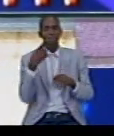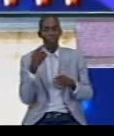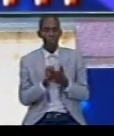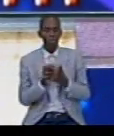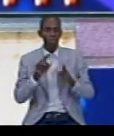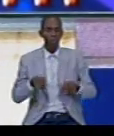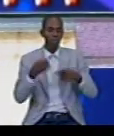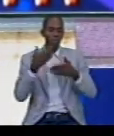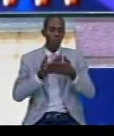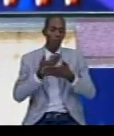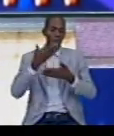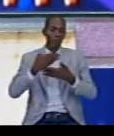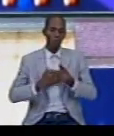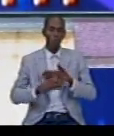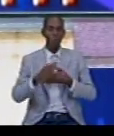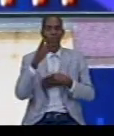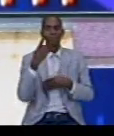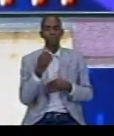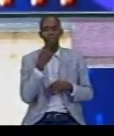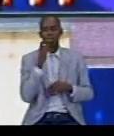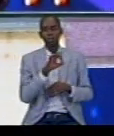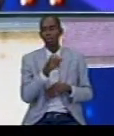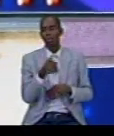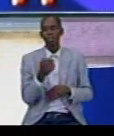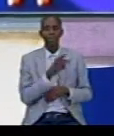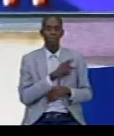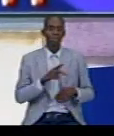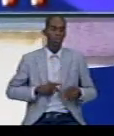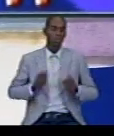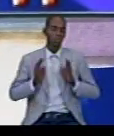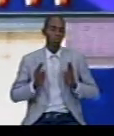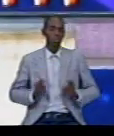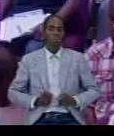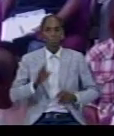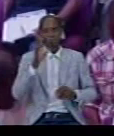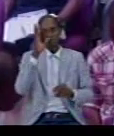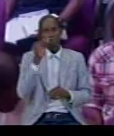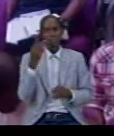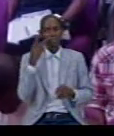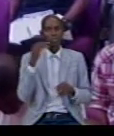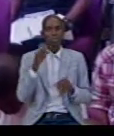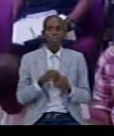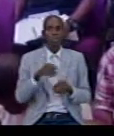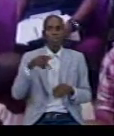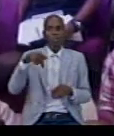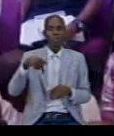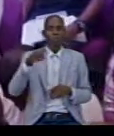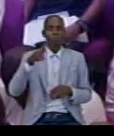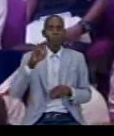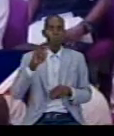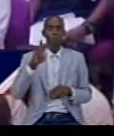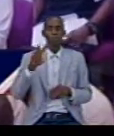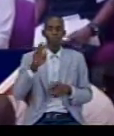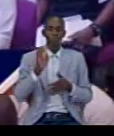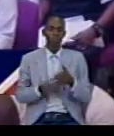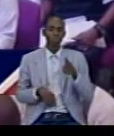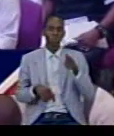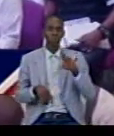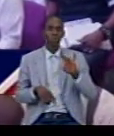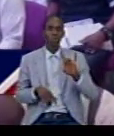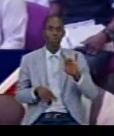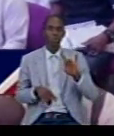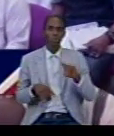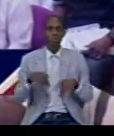beyond the decree of any man. In Proverbs chapter 8, reading from verse 29.